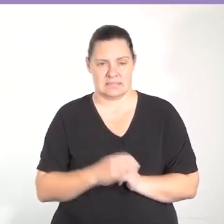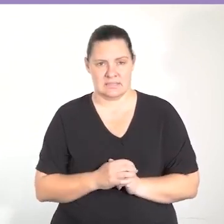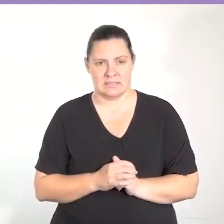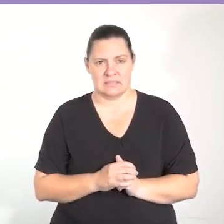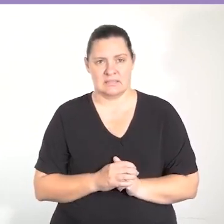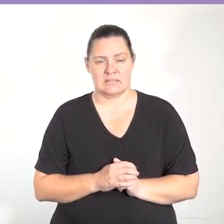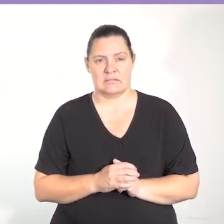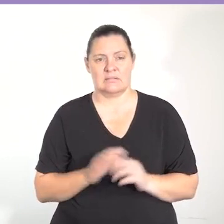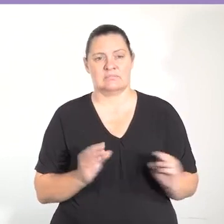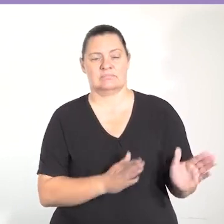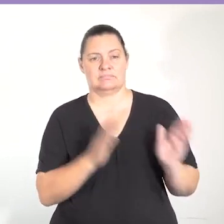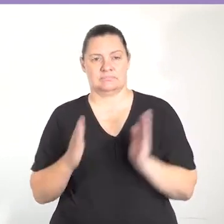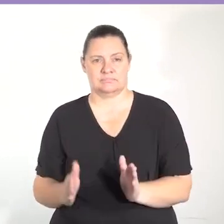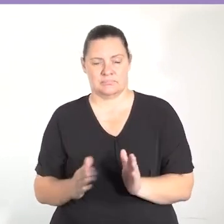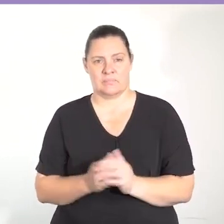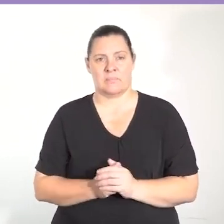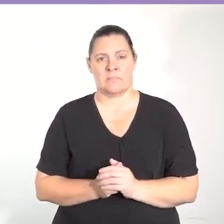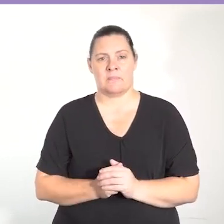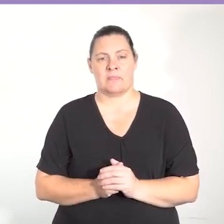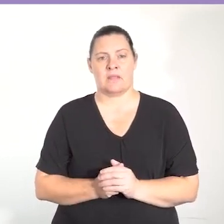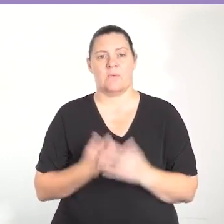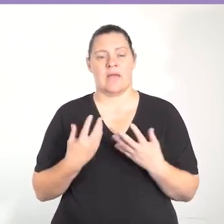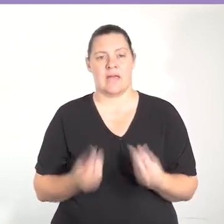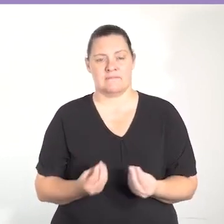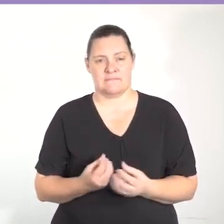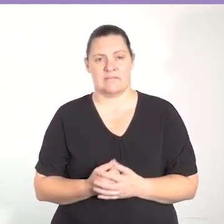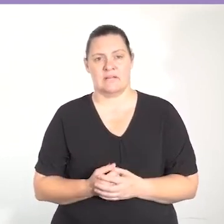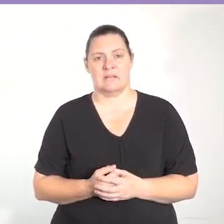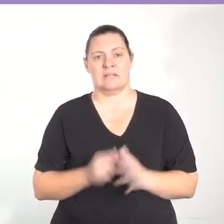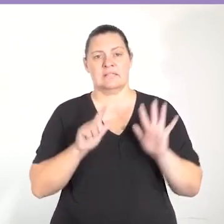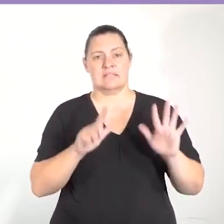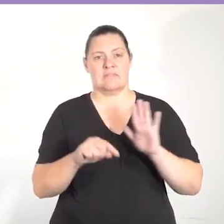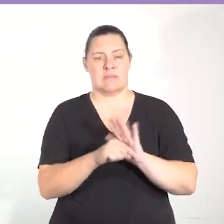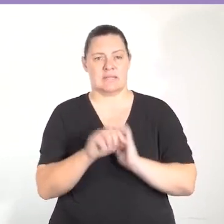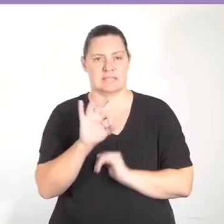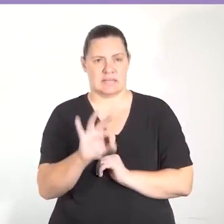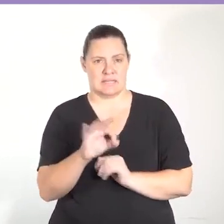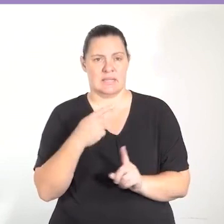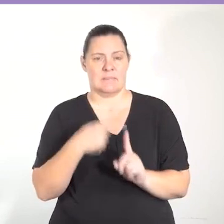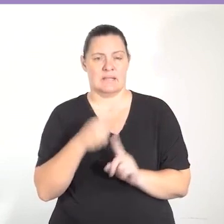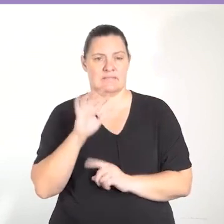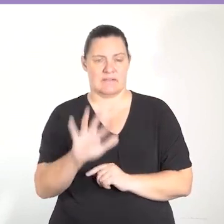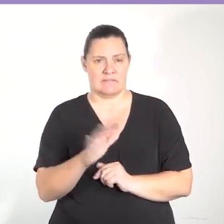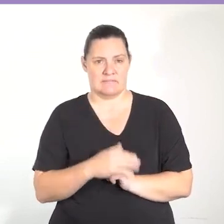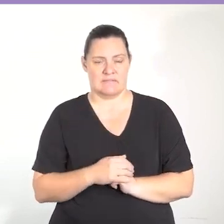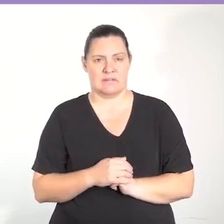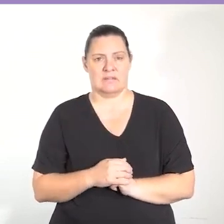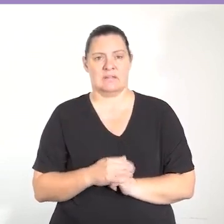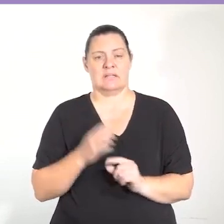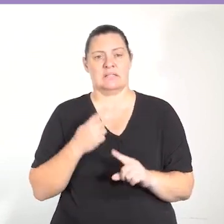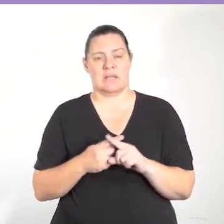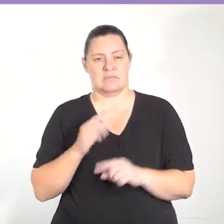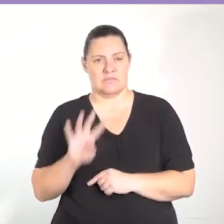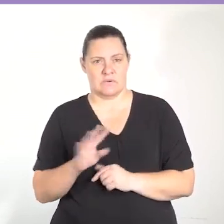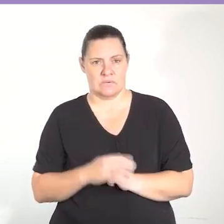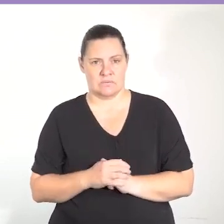16. Okay, let's move on to the next one. We have there 7 minus 3 plus 5